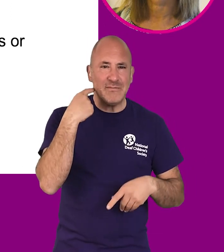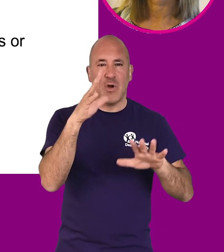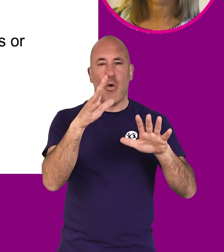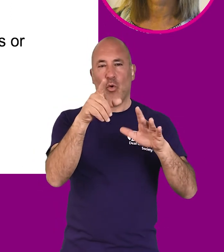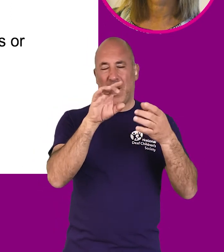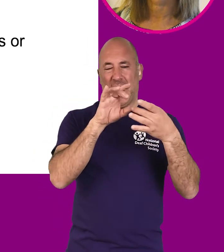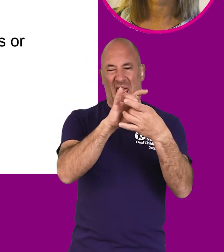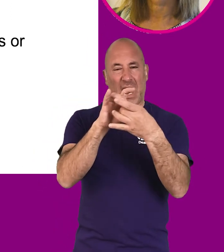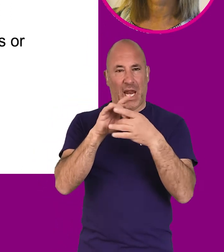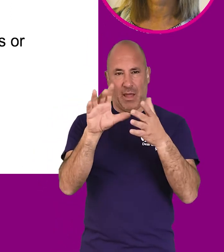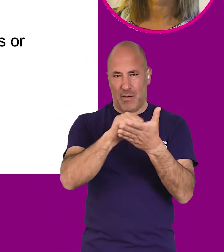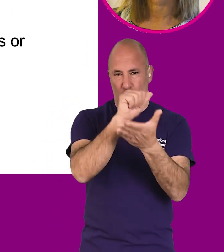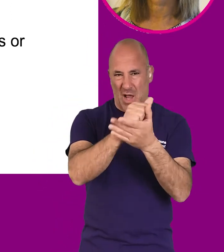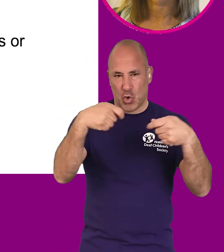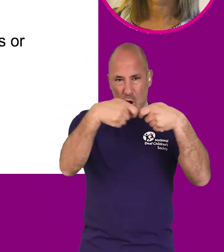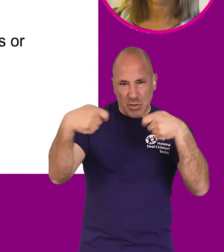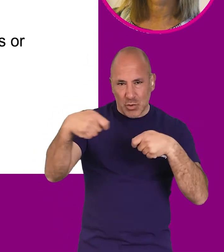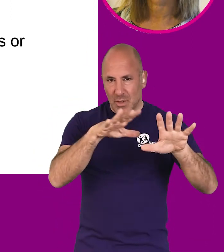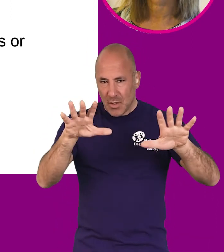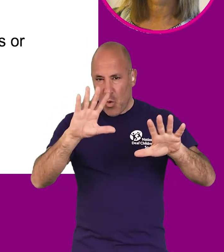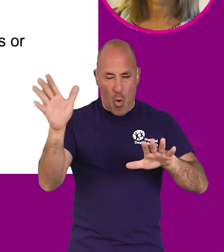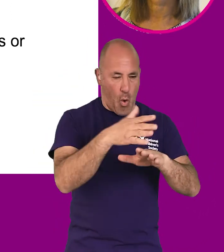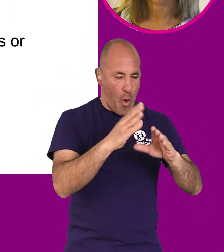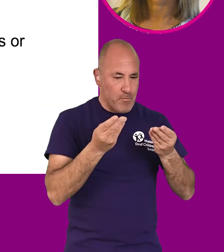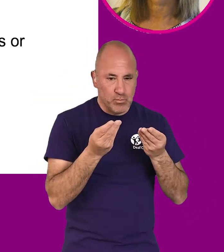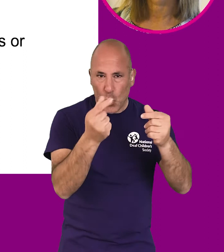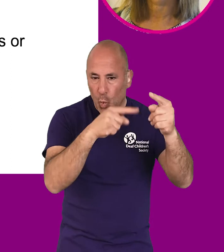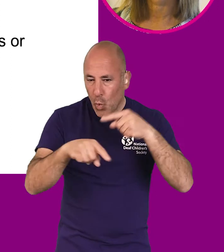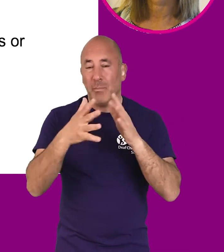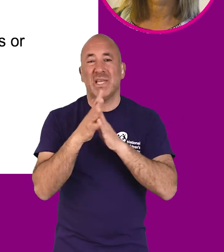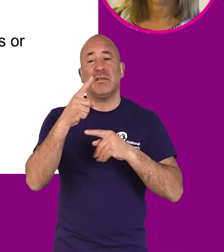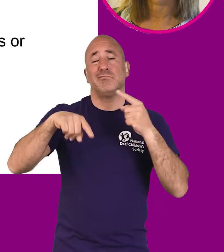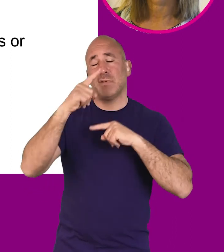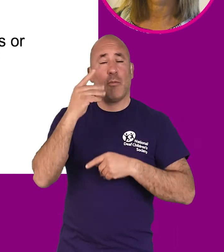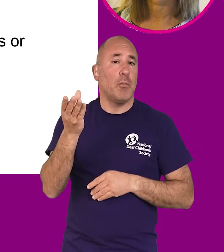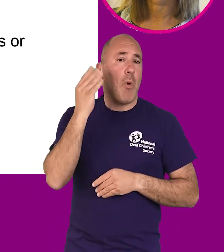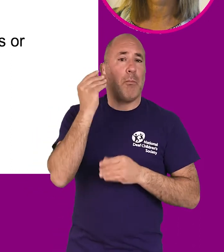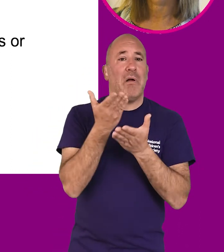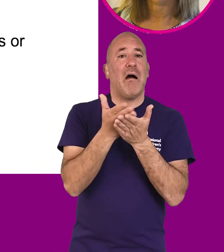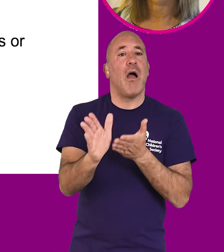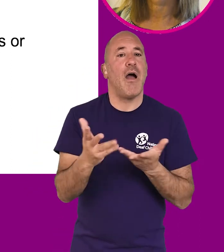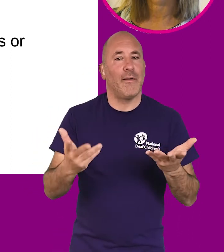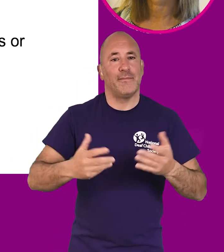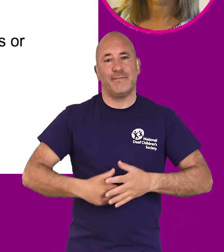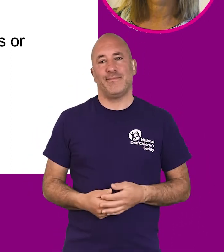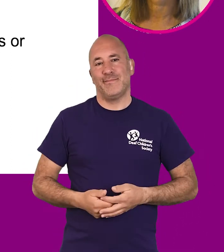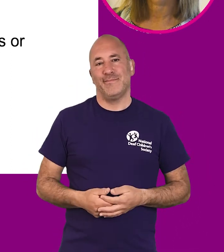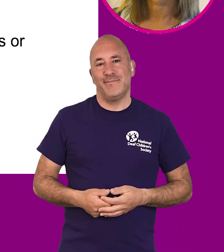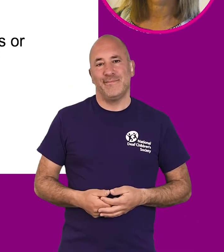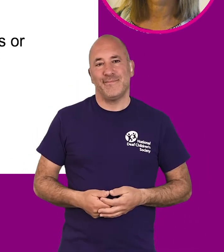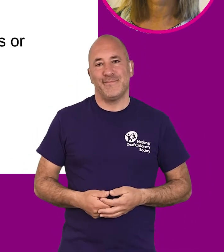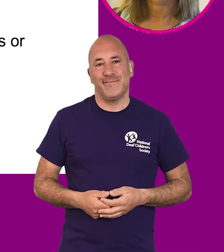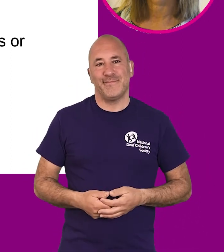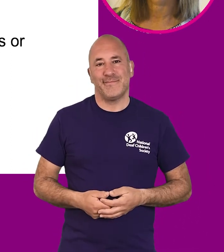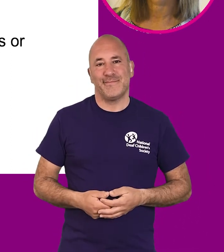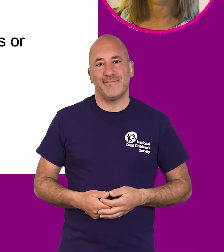really confusing. So you need to make sure that you have all the connections properly and that